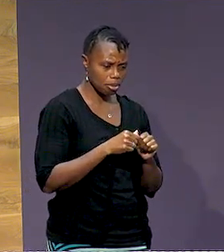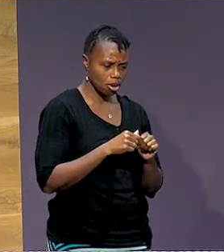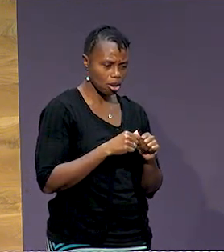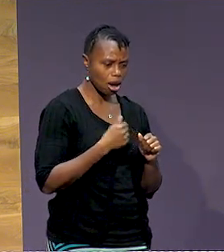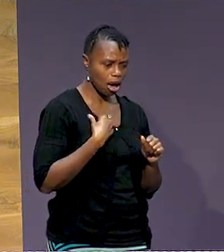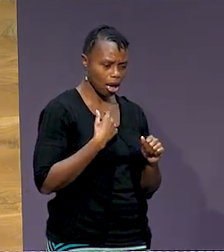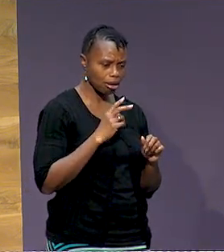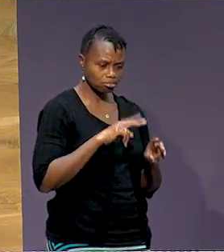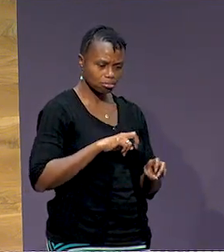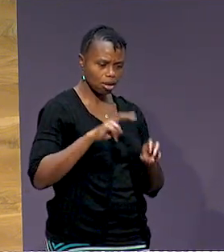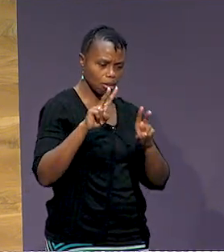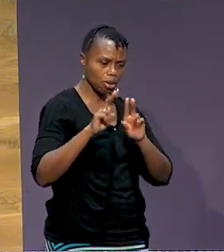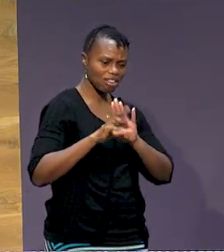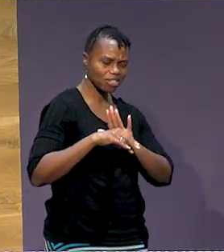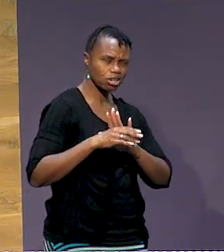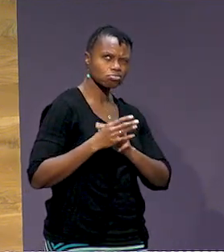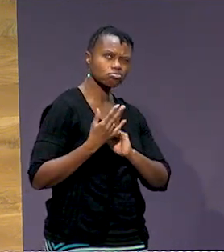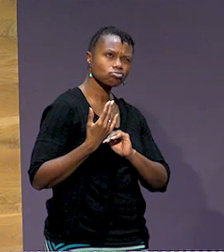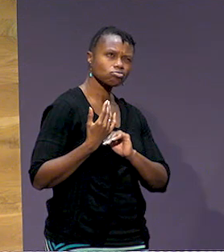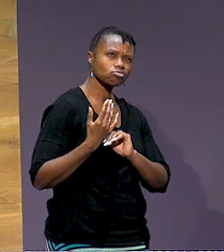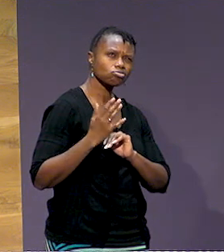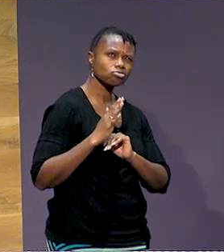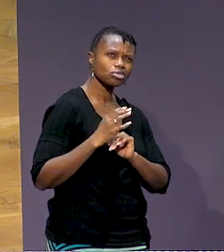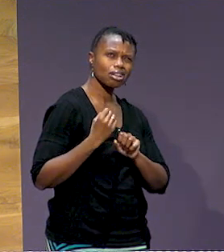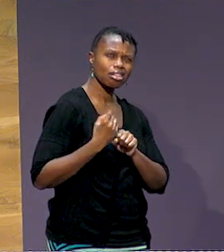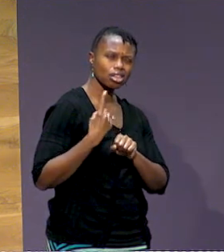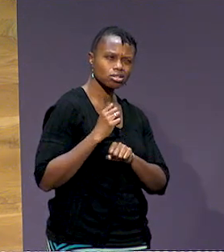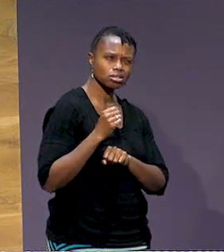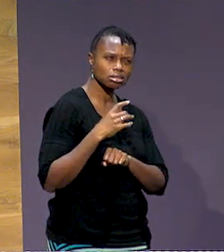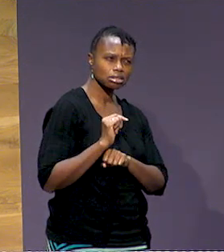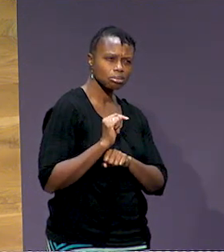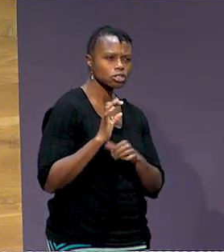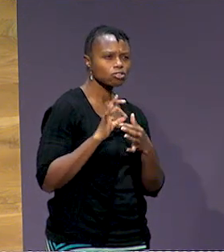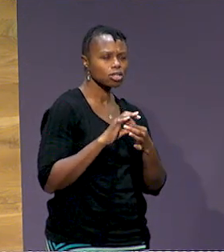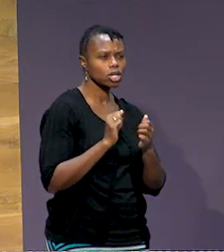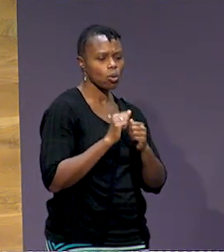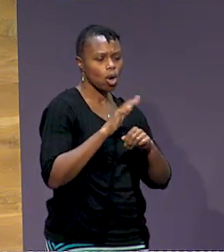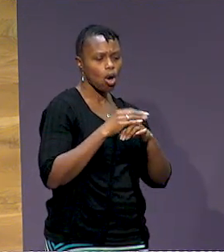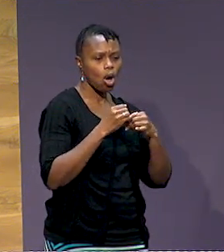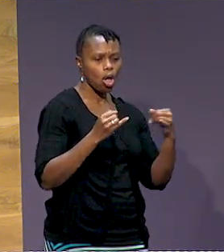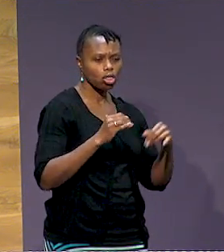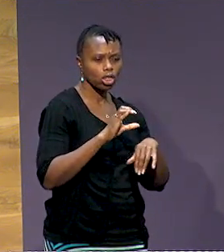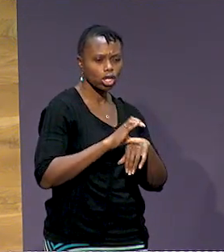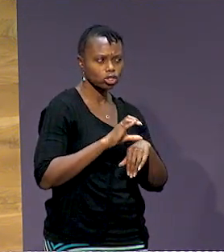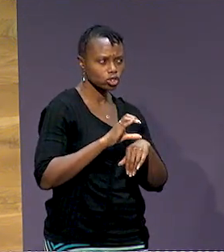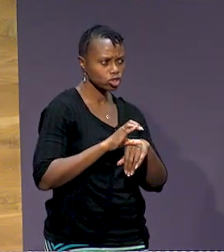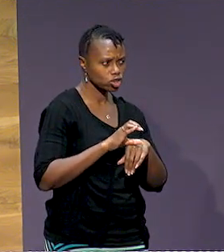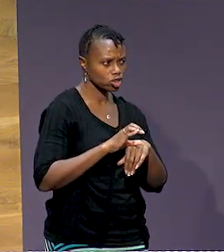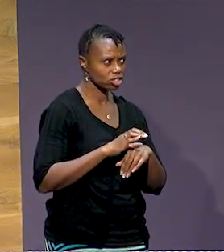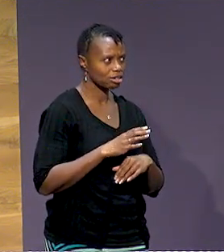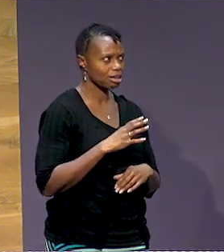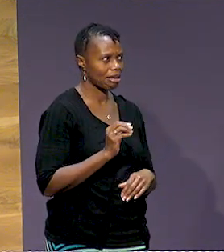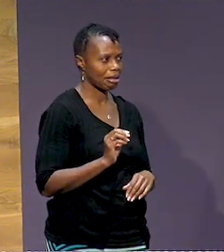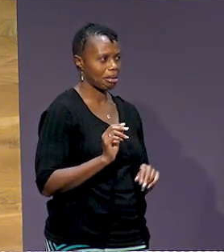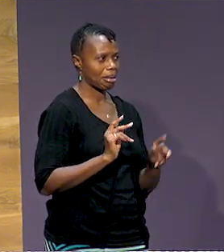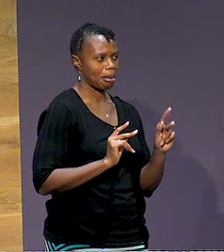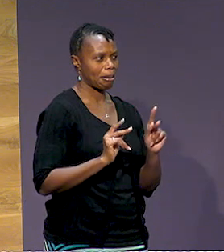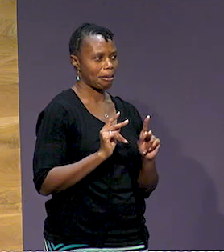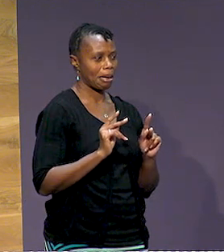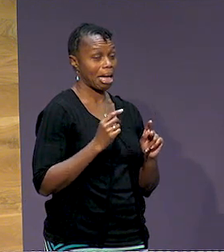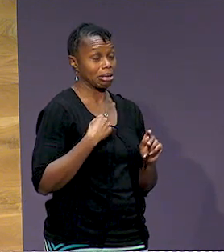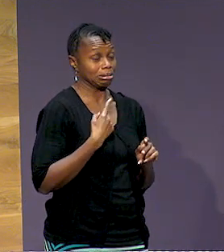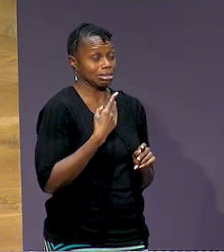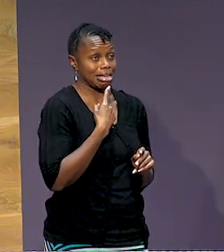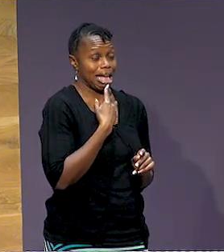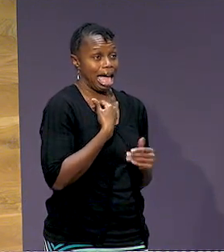last September or around then that had to do with online church. And it was kind of giving a negative view about church